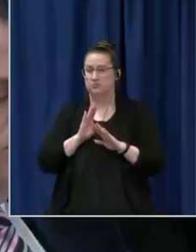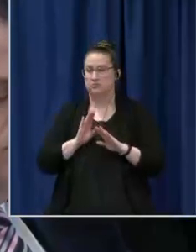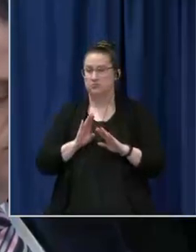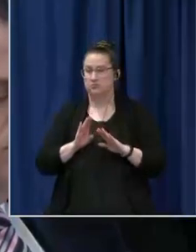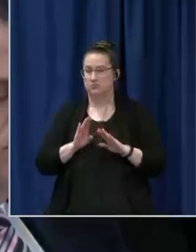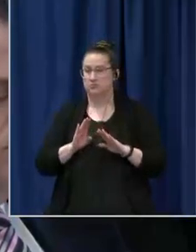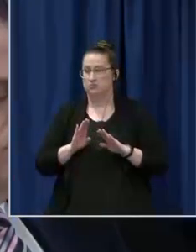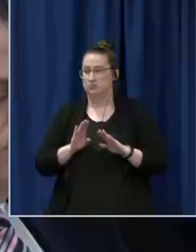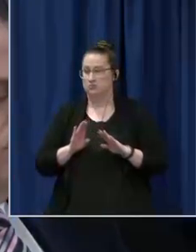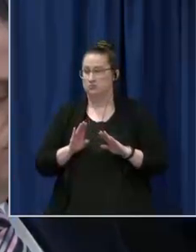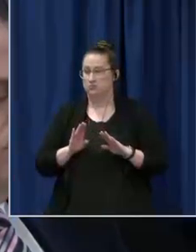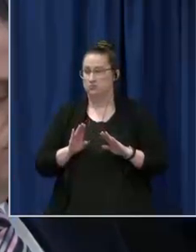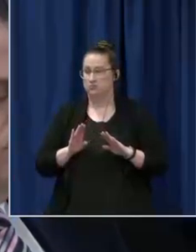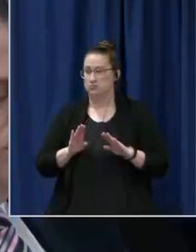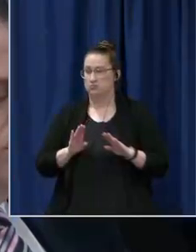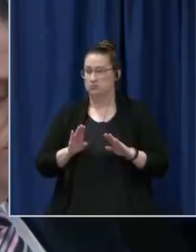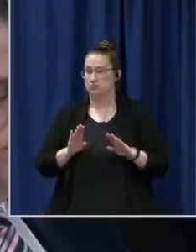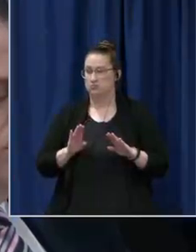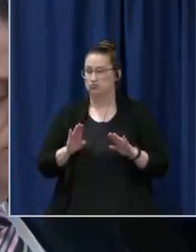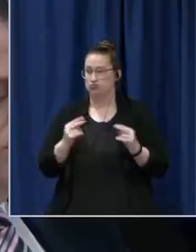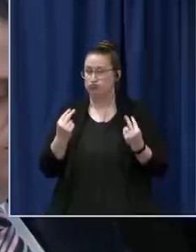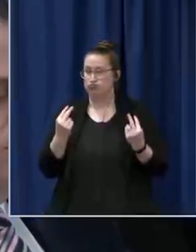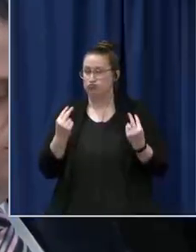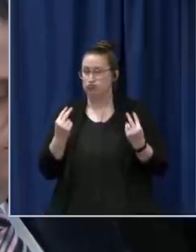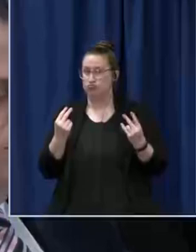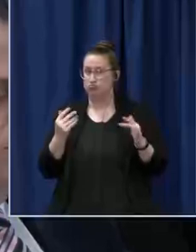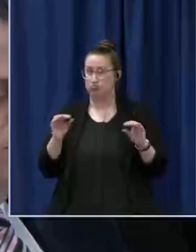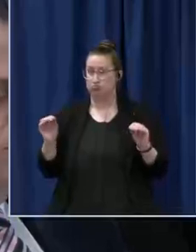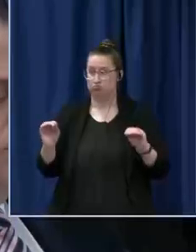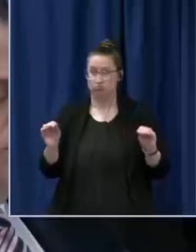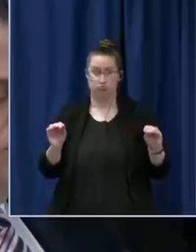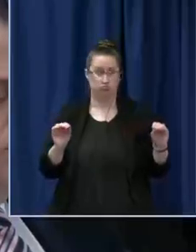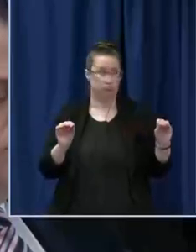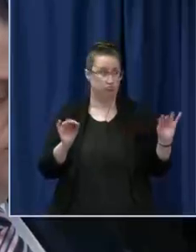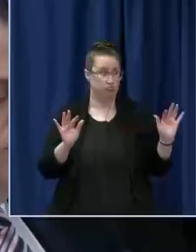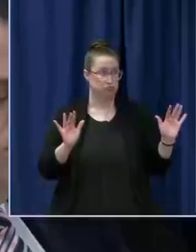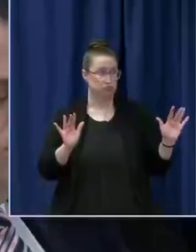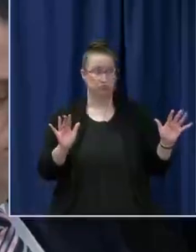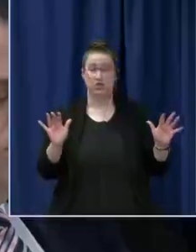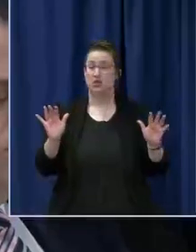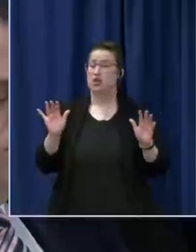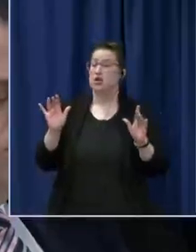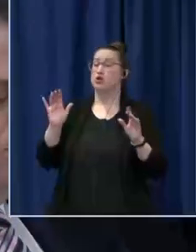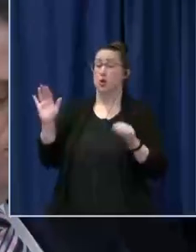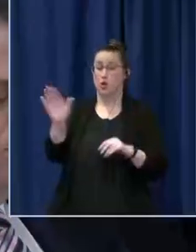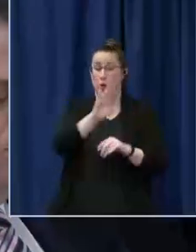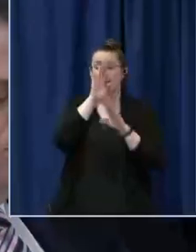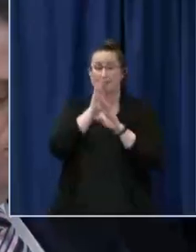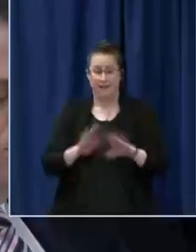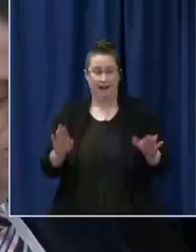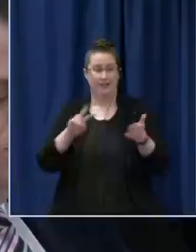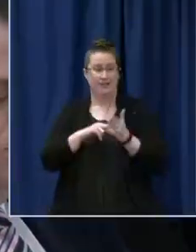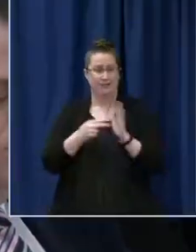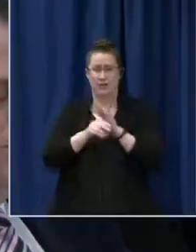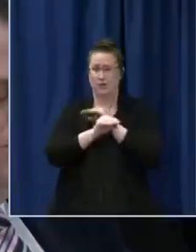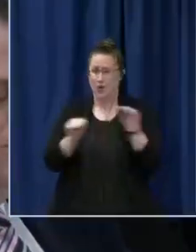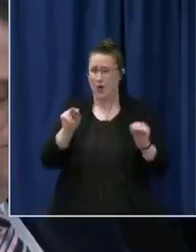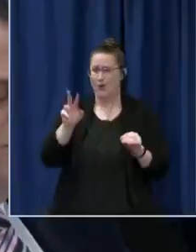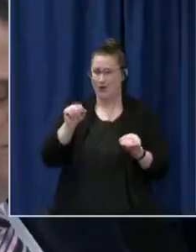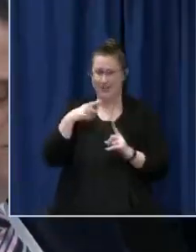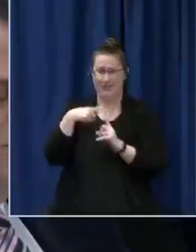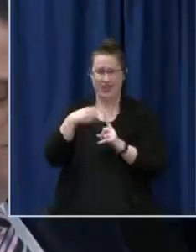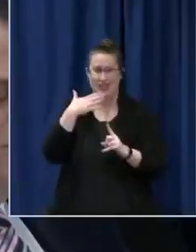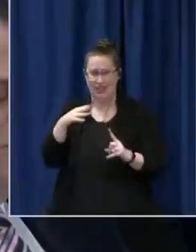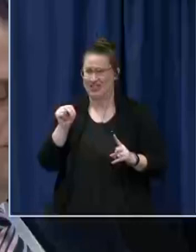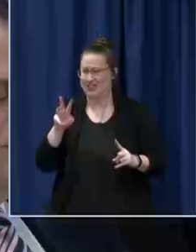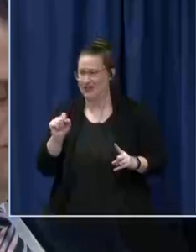Okay. So I will take silence as no news is good news and